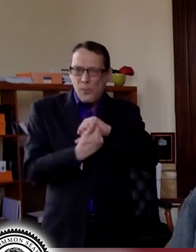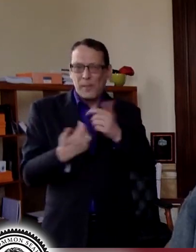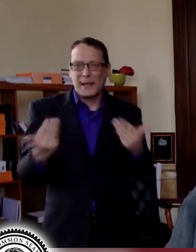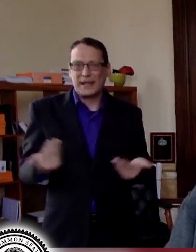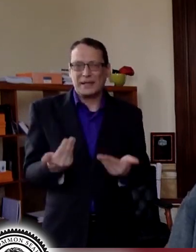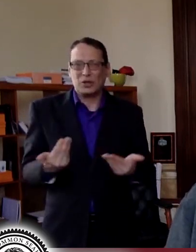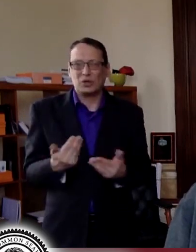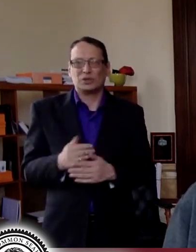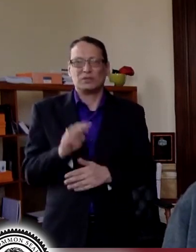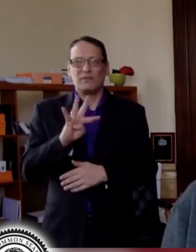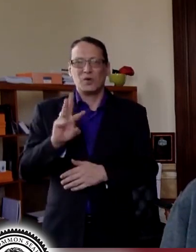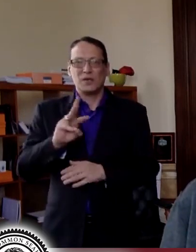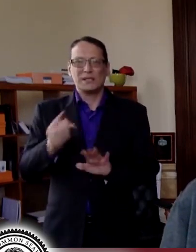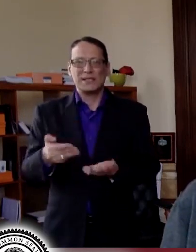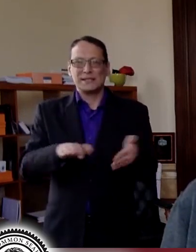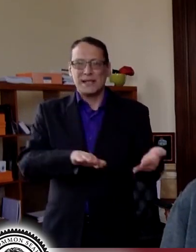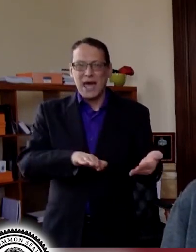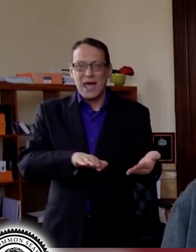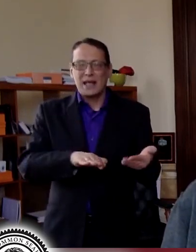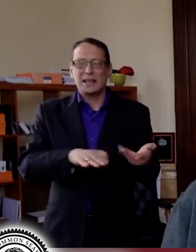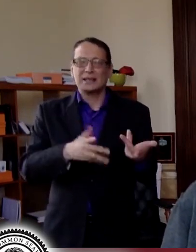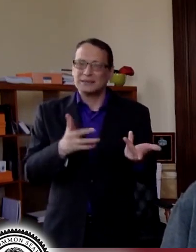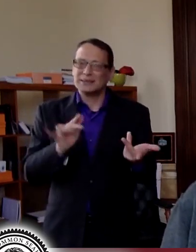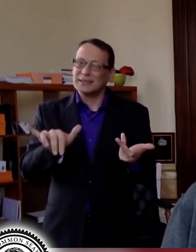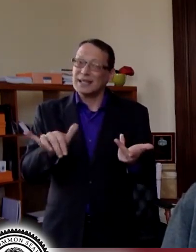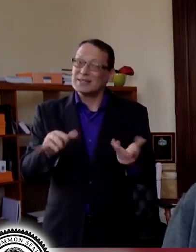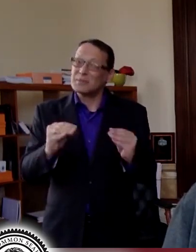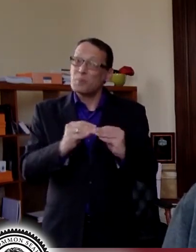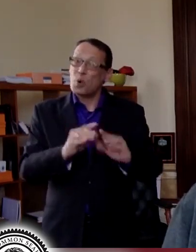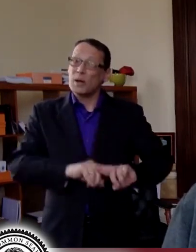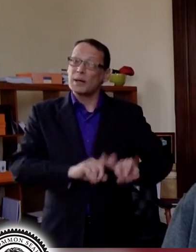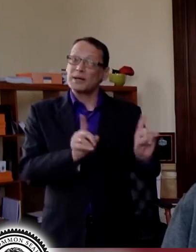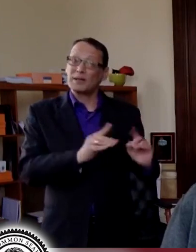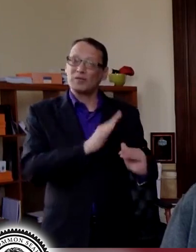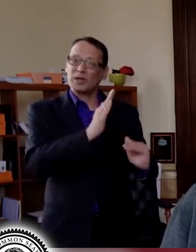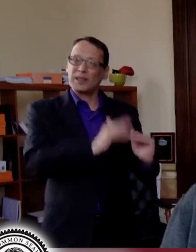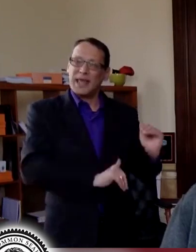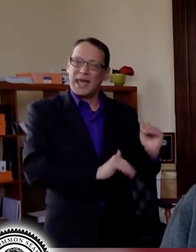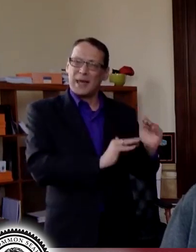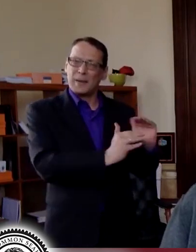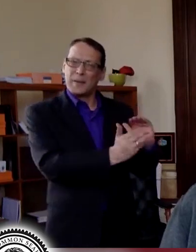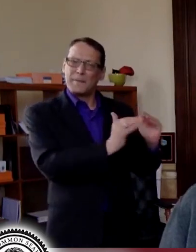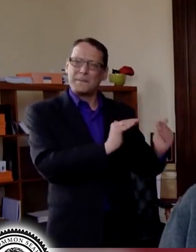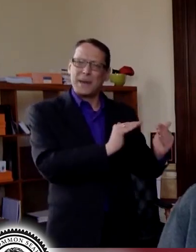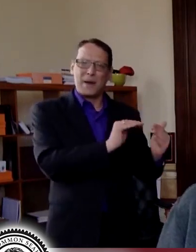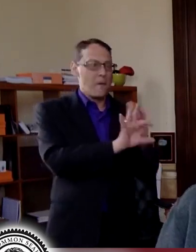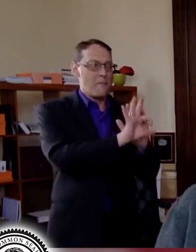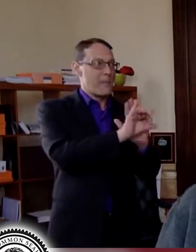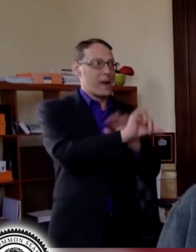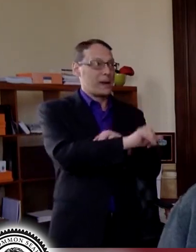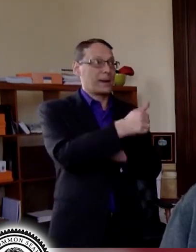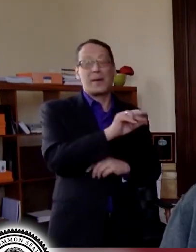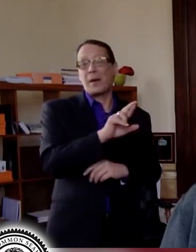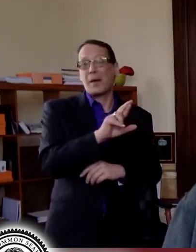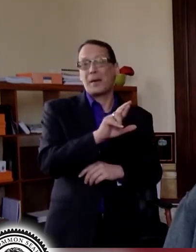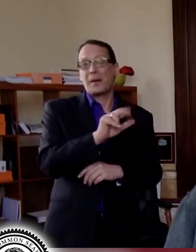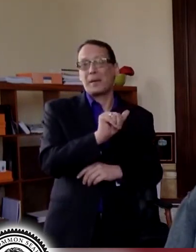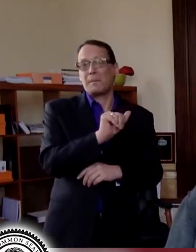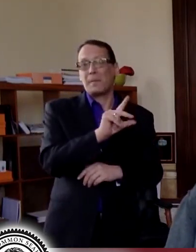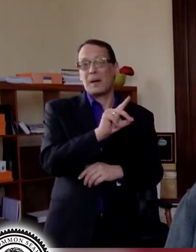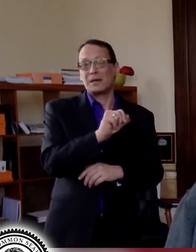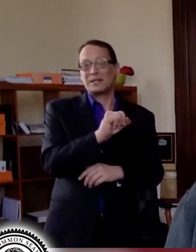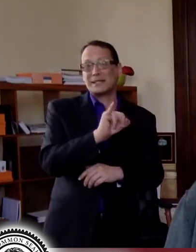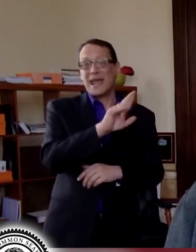cases, 46 deaths. That's just a lot different than, I don't know, pick another county, Randolph County or Adair